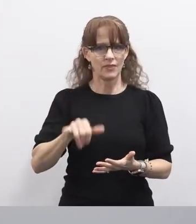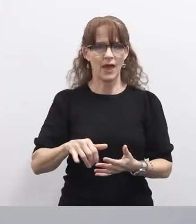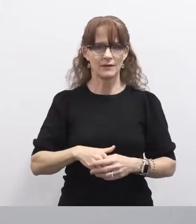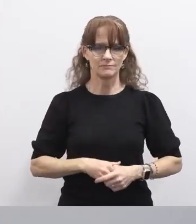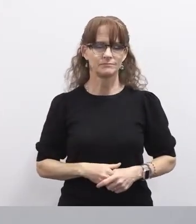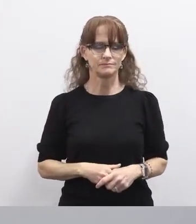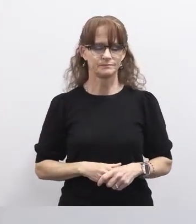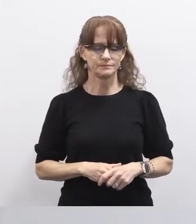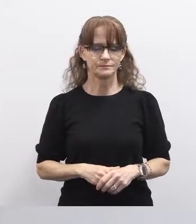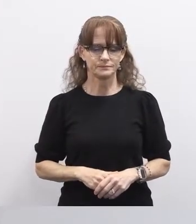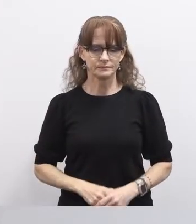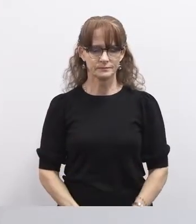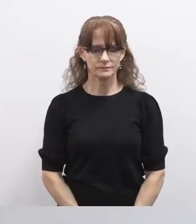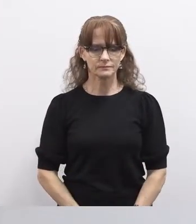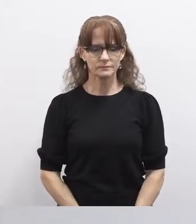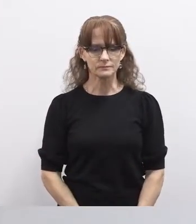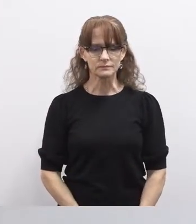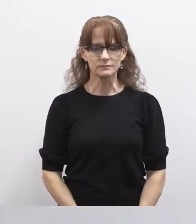of that.